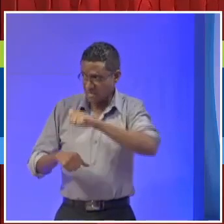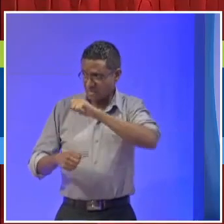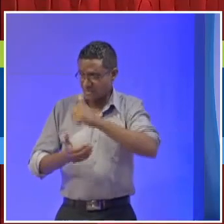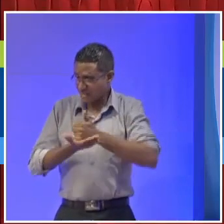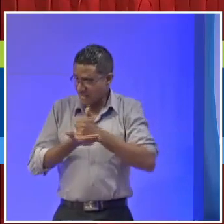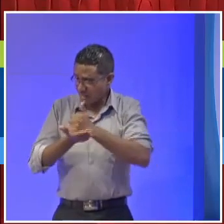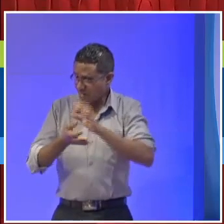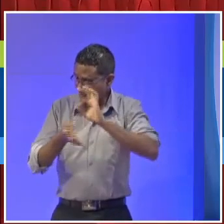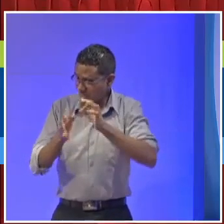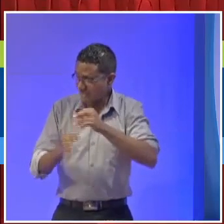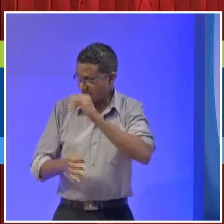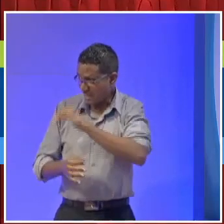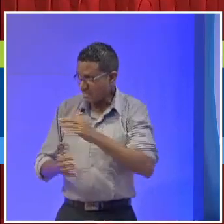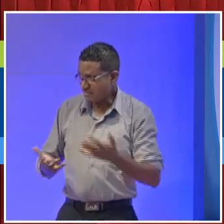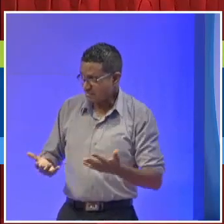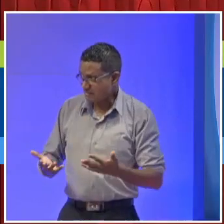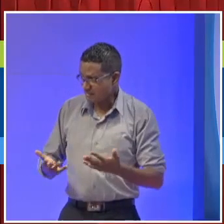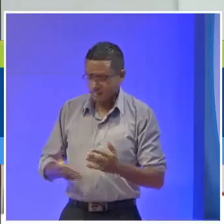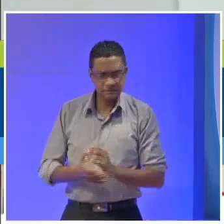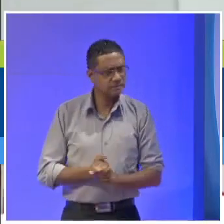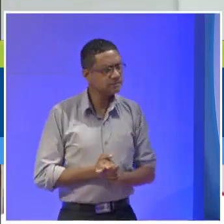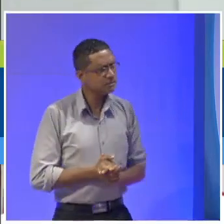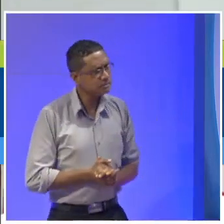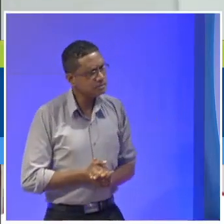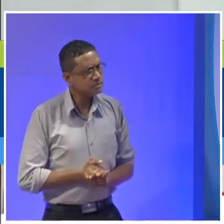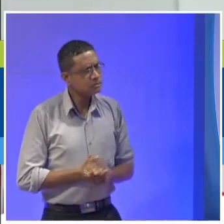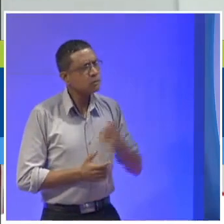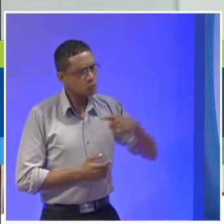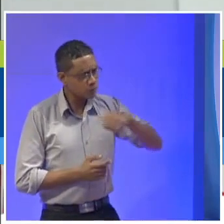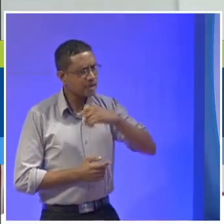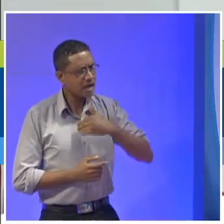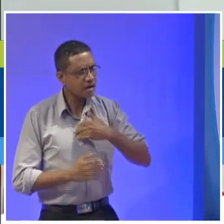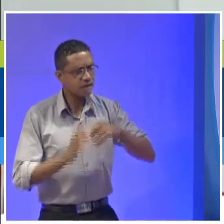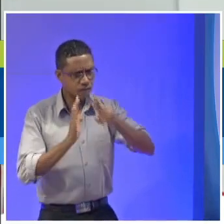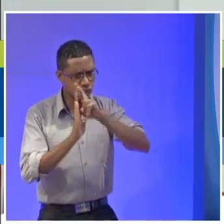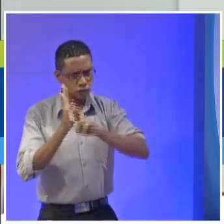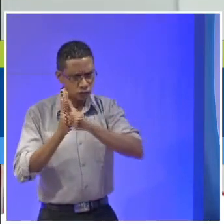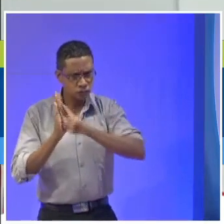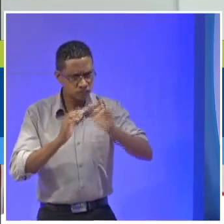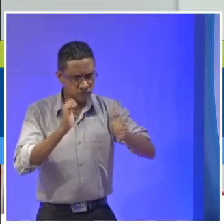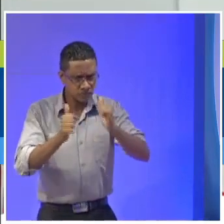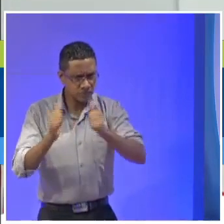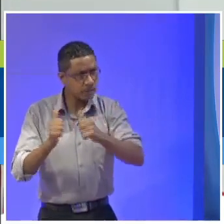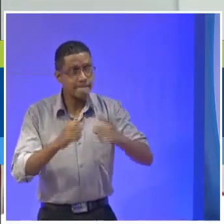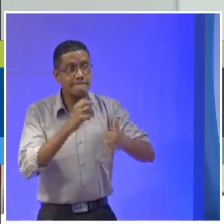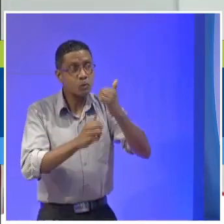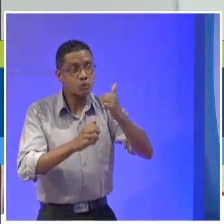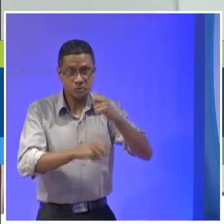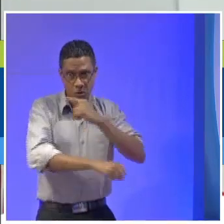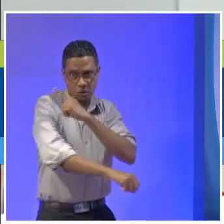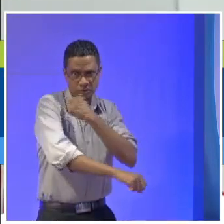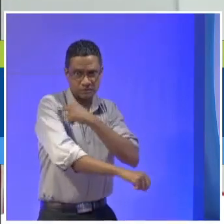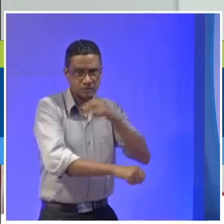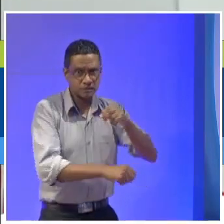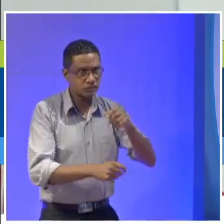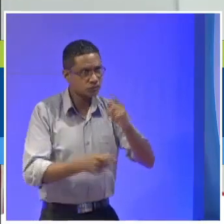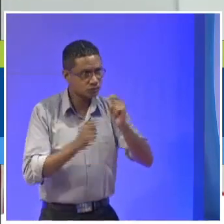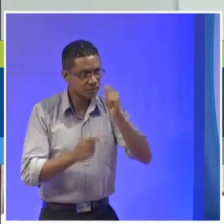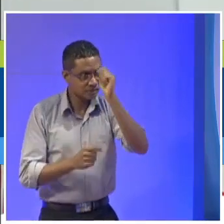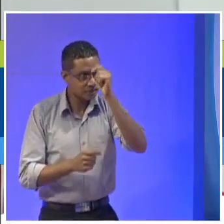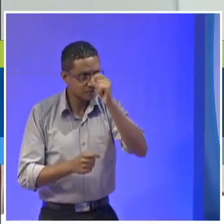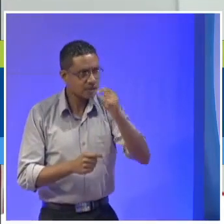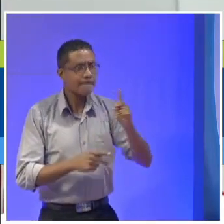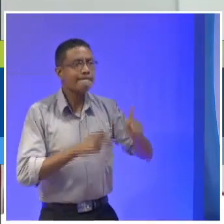Right. So generally speaking, we have protocols in place where most people in most hospitals in Trinidad and Tobago, persons are swabbed prior to going